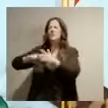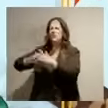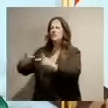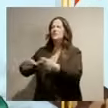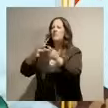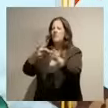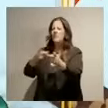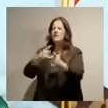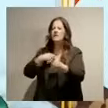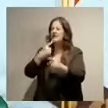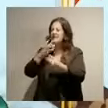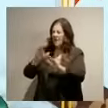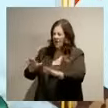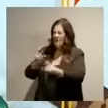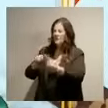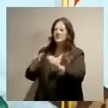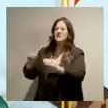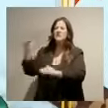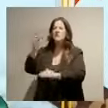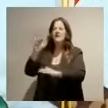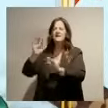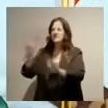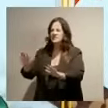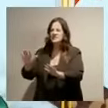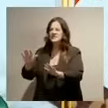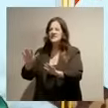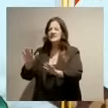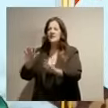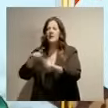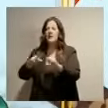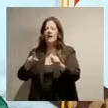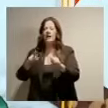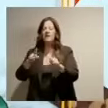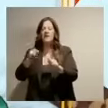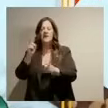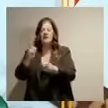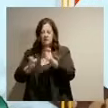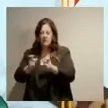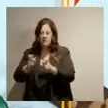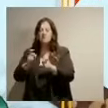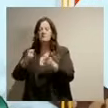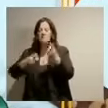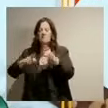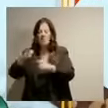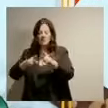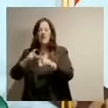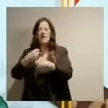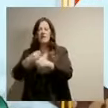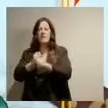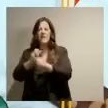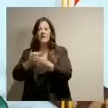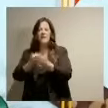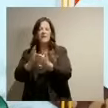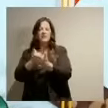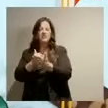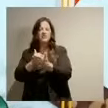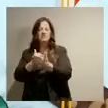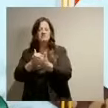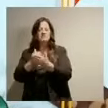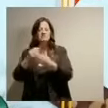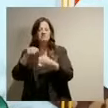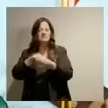you know, this was too much of an ask. They ultimately compromised and they got the budget is the answer. Thanks. There